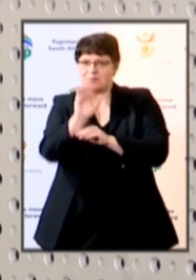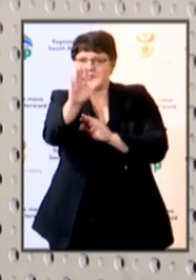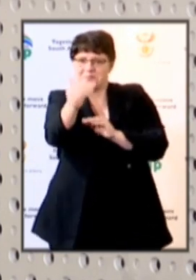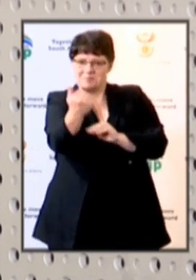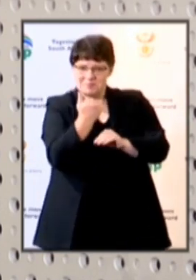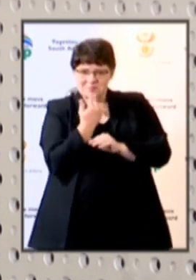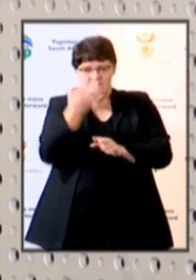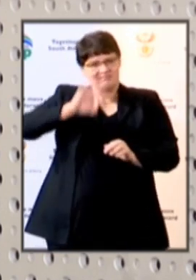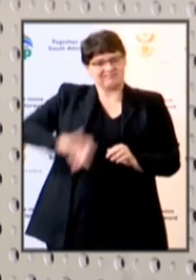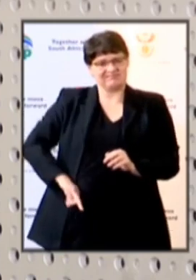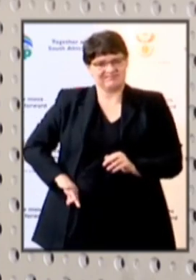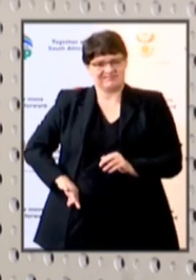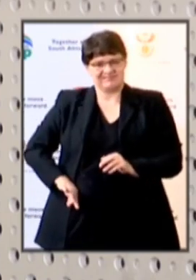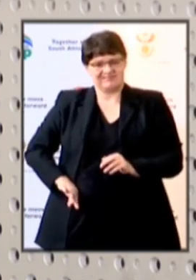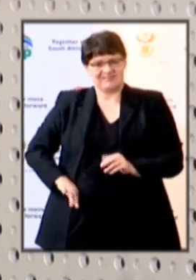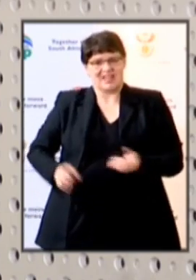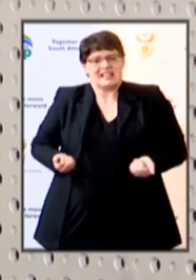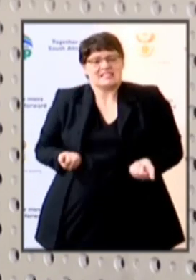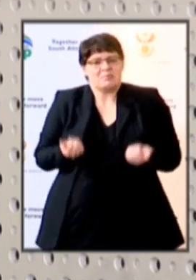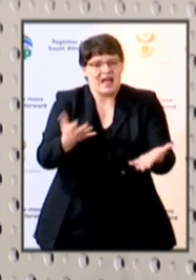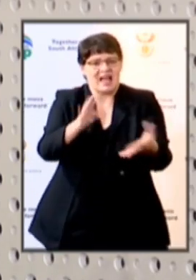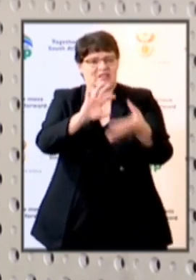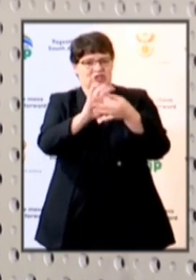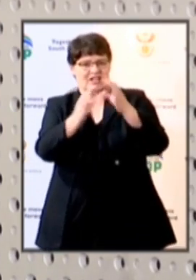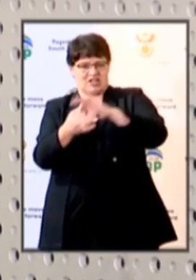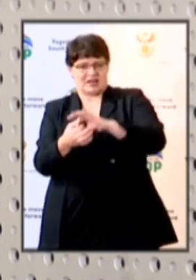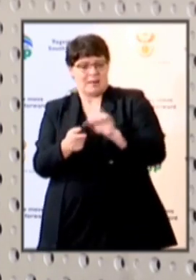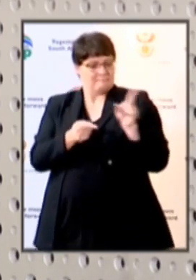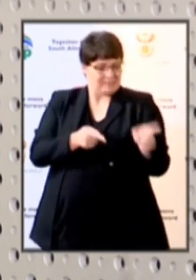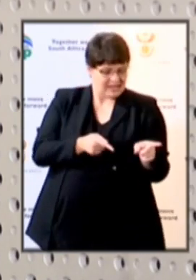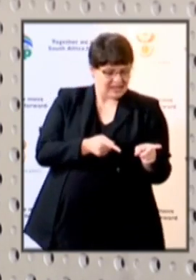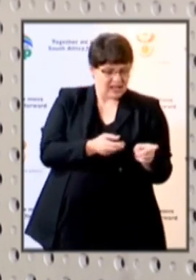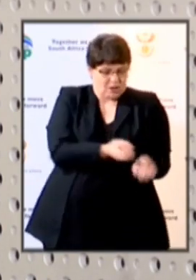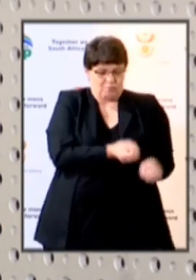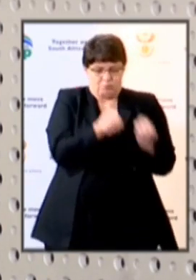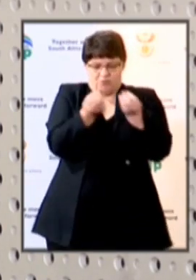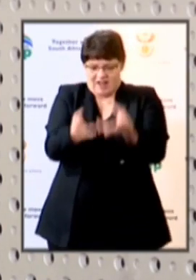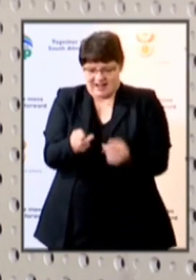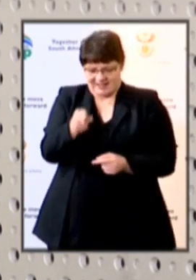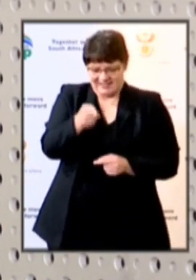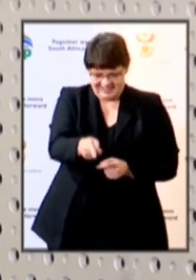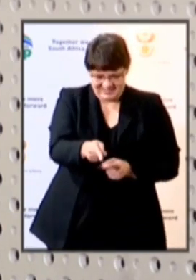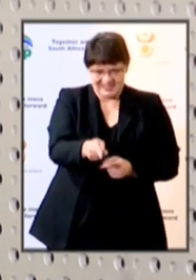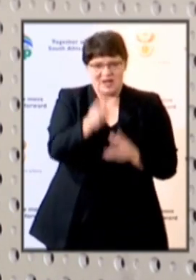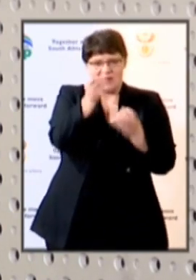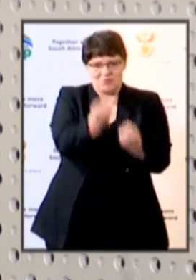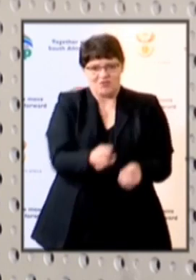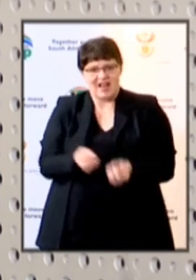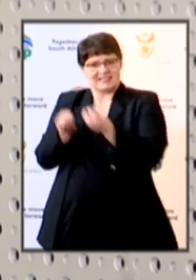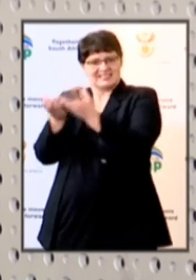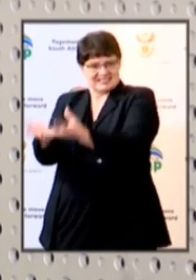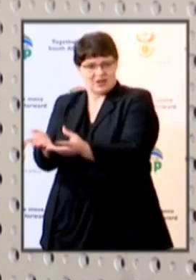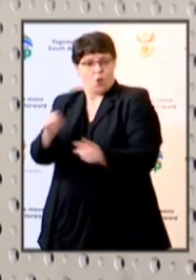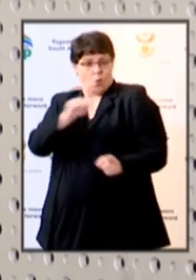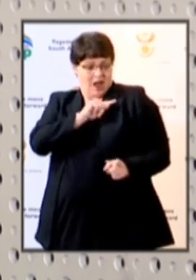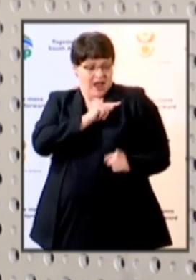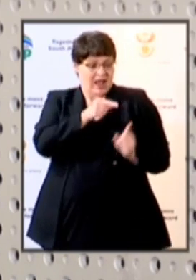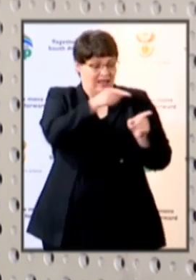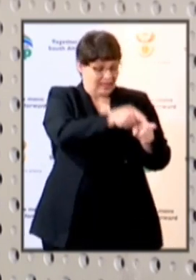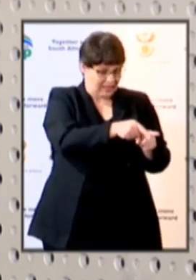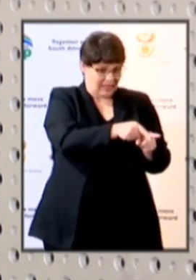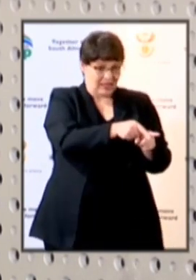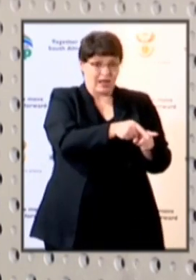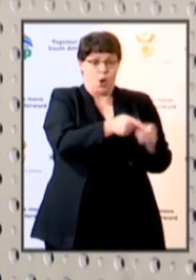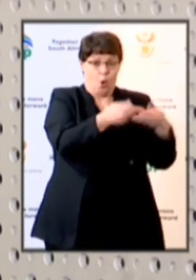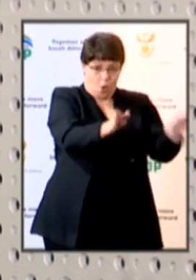earnings, supply chain linkages. How does one sector that does components affect another sector that does